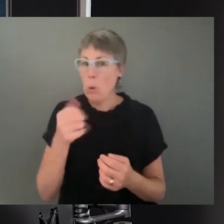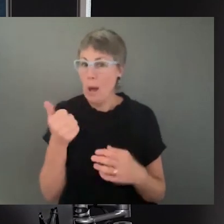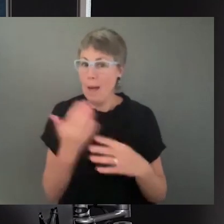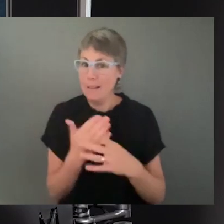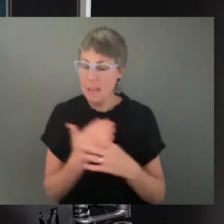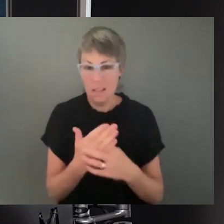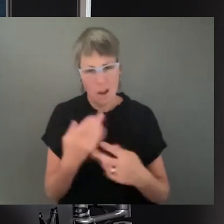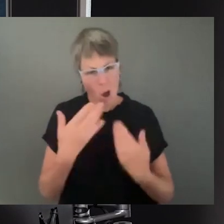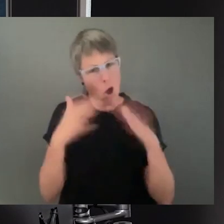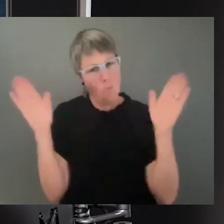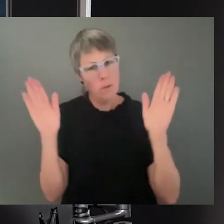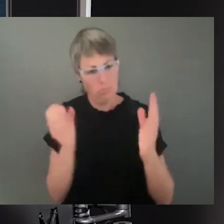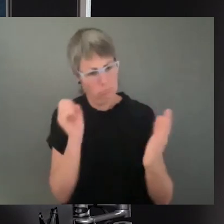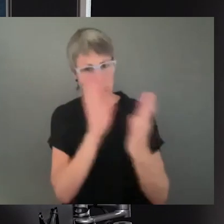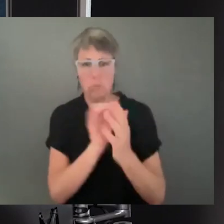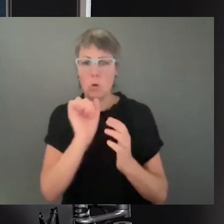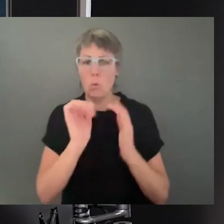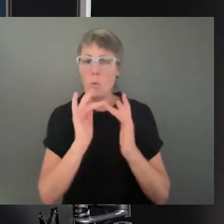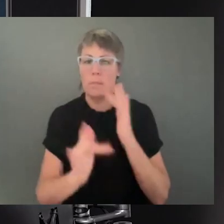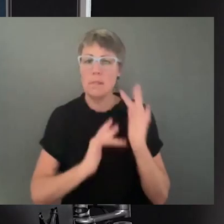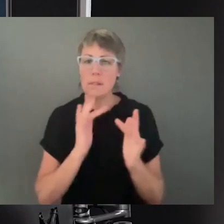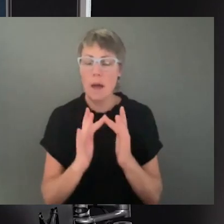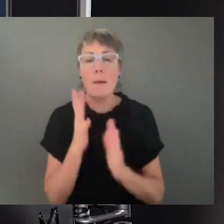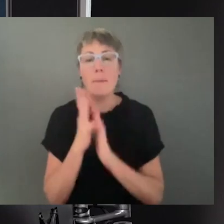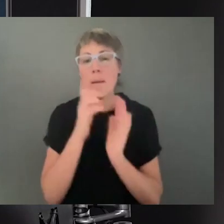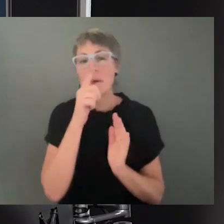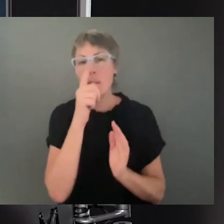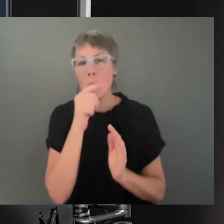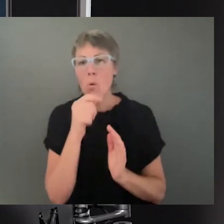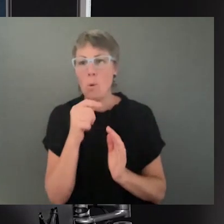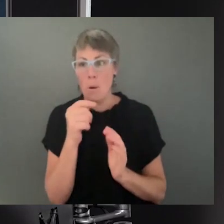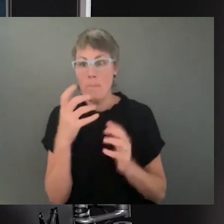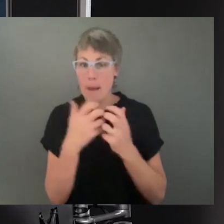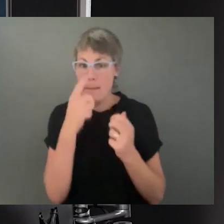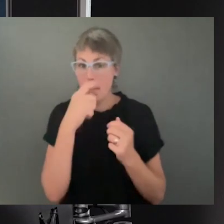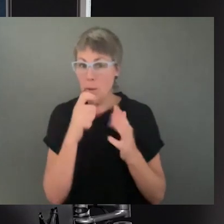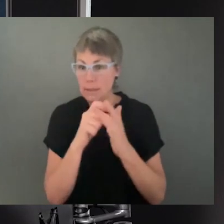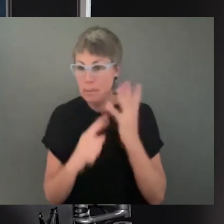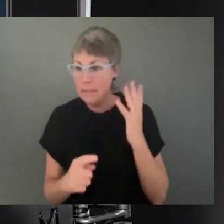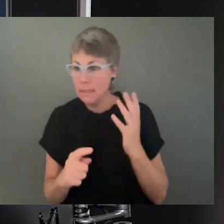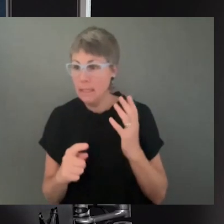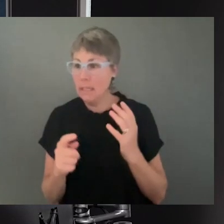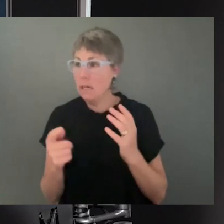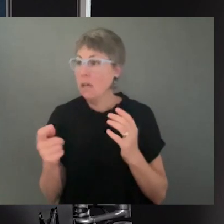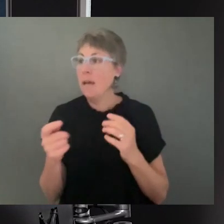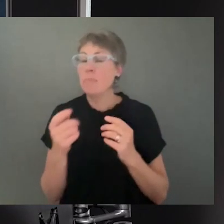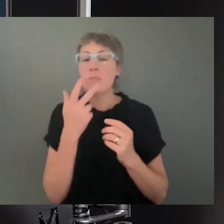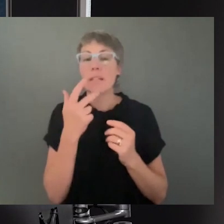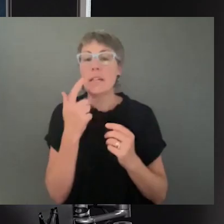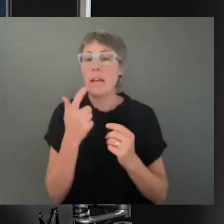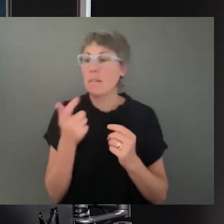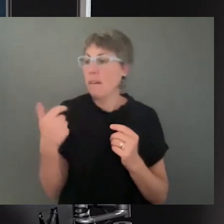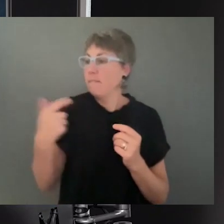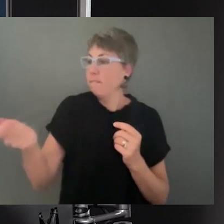are able to go, okay, I know what's available to me, and it's not a shock when you get there, and what you need to